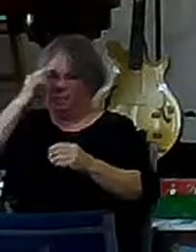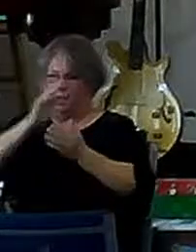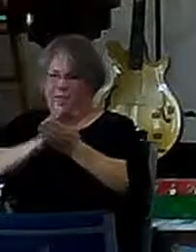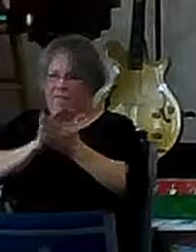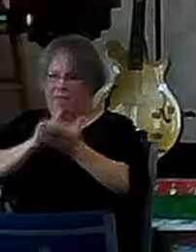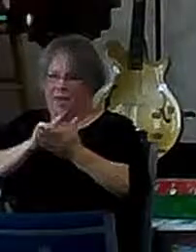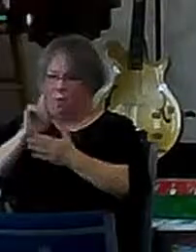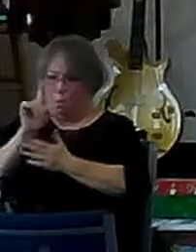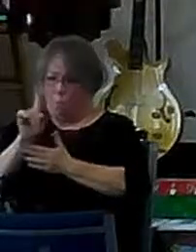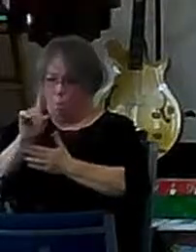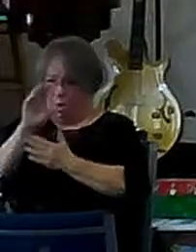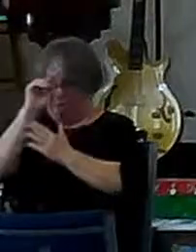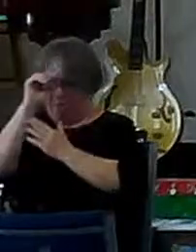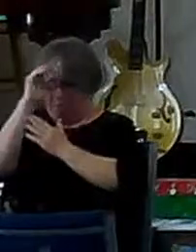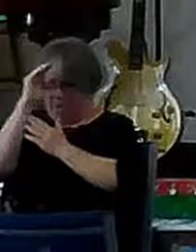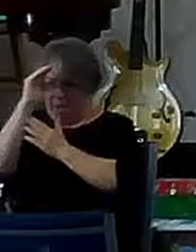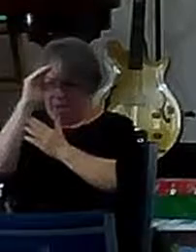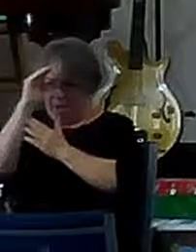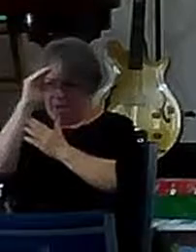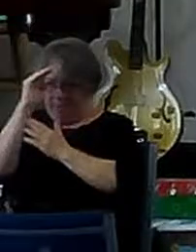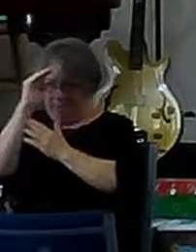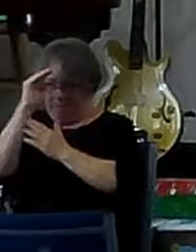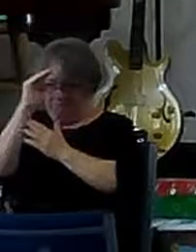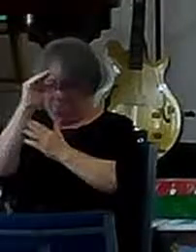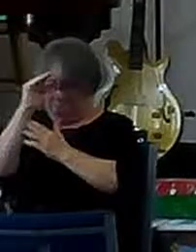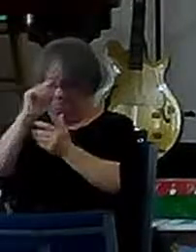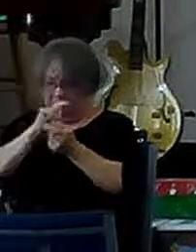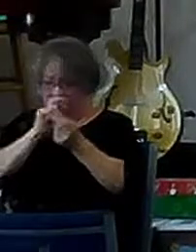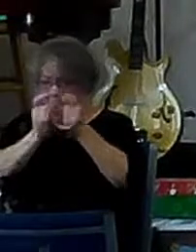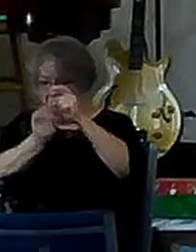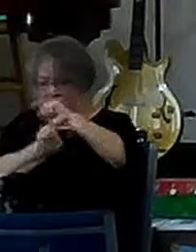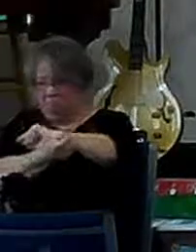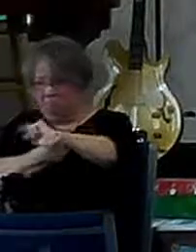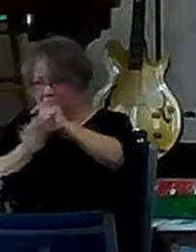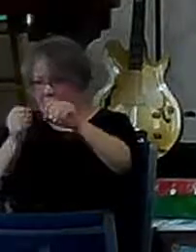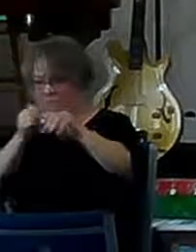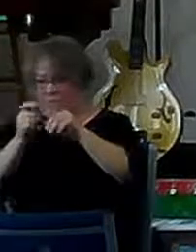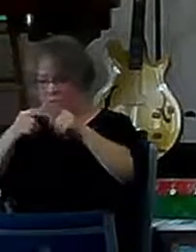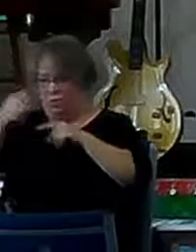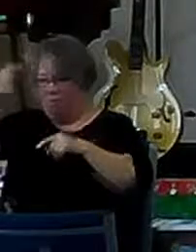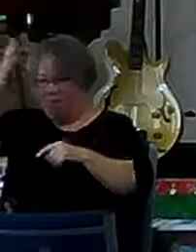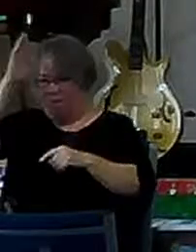understanding as he evolves upward into deity.